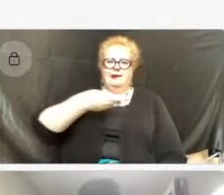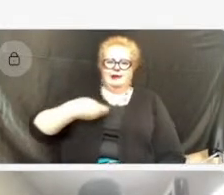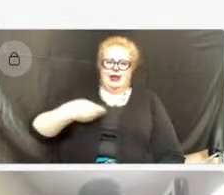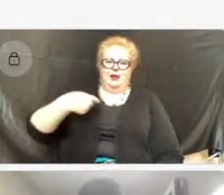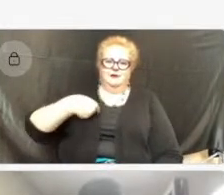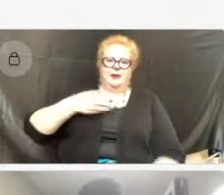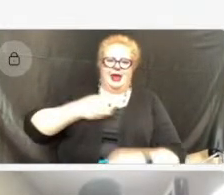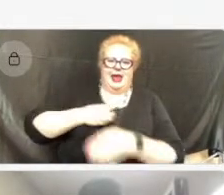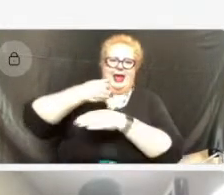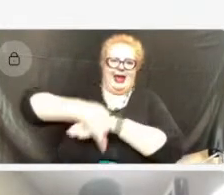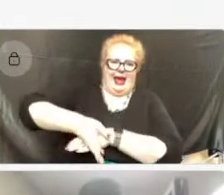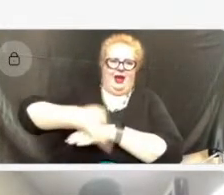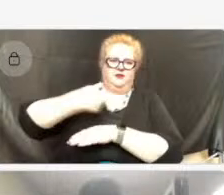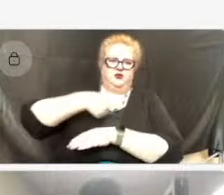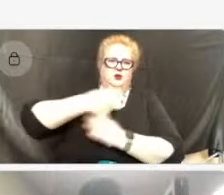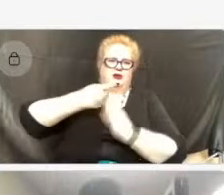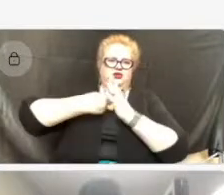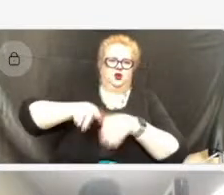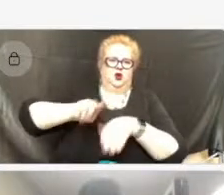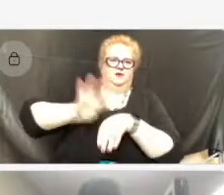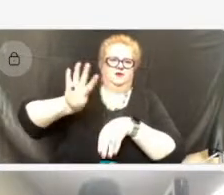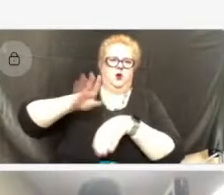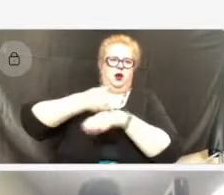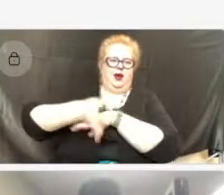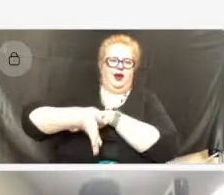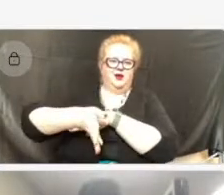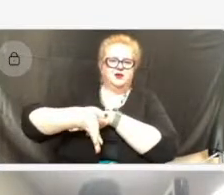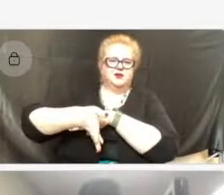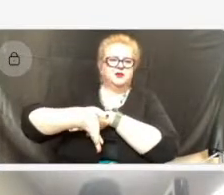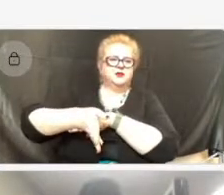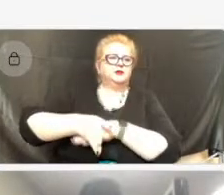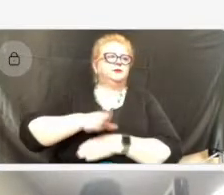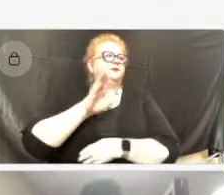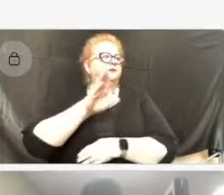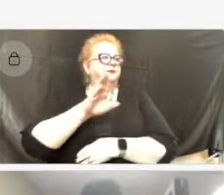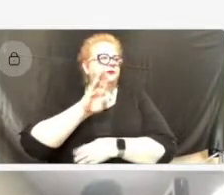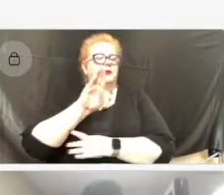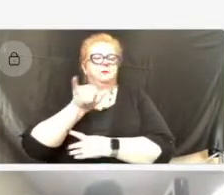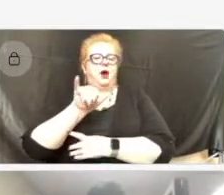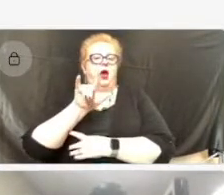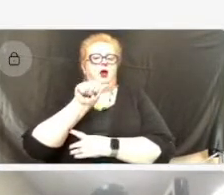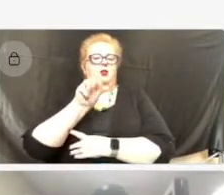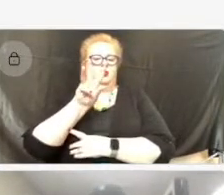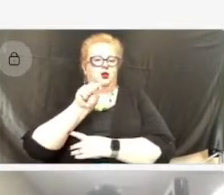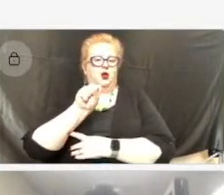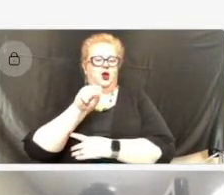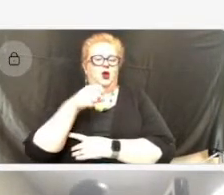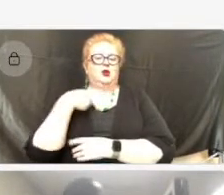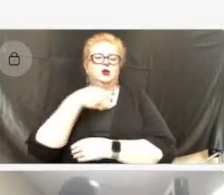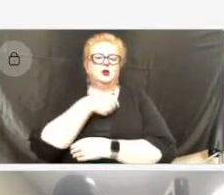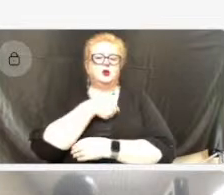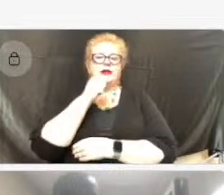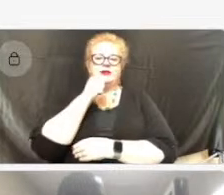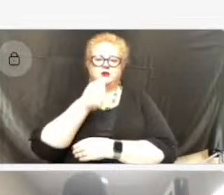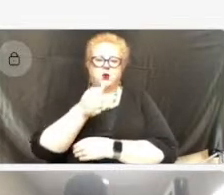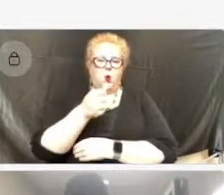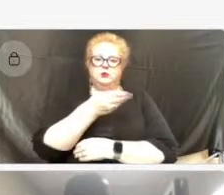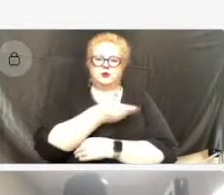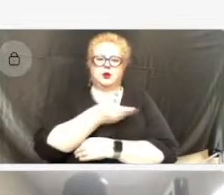the meeting started, past 4 o'clock. As in the bylaws, we did not present it to